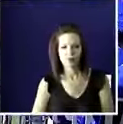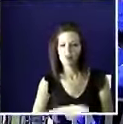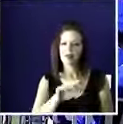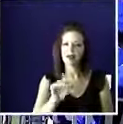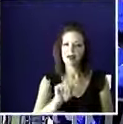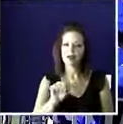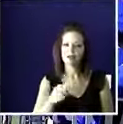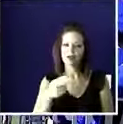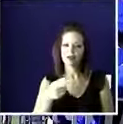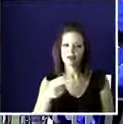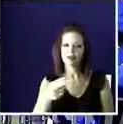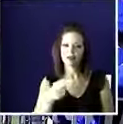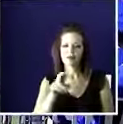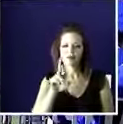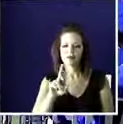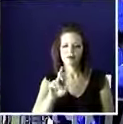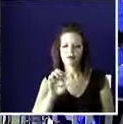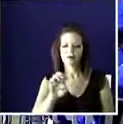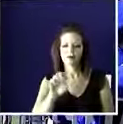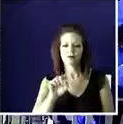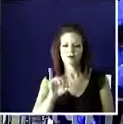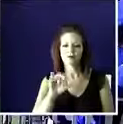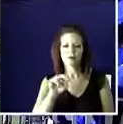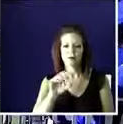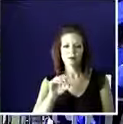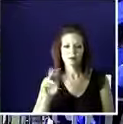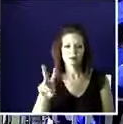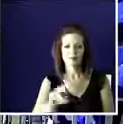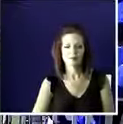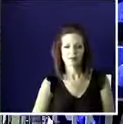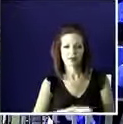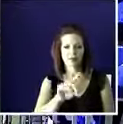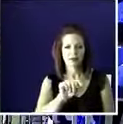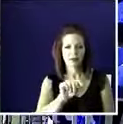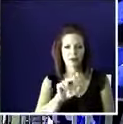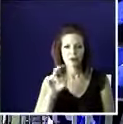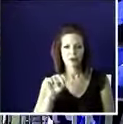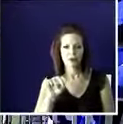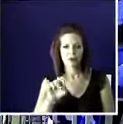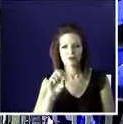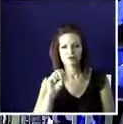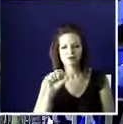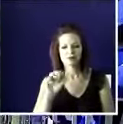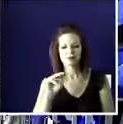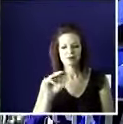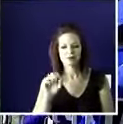Ashlyn Haley Bresnoff. Taylor Nicole Sampson.